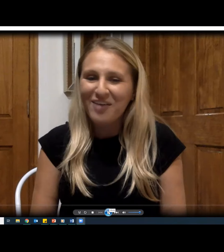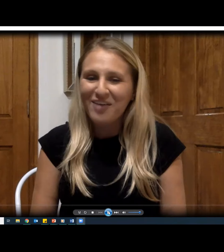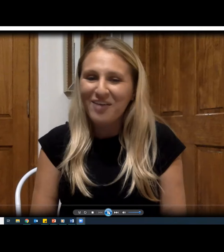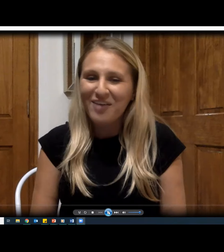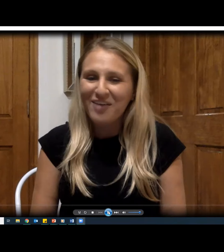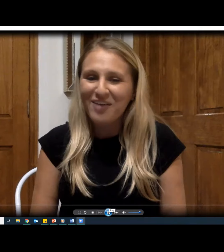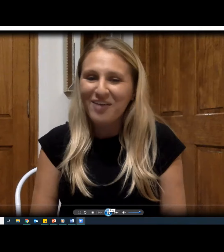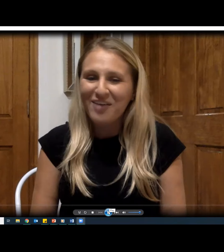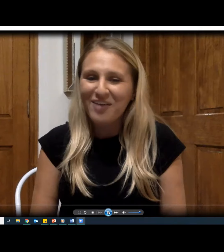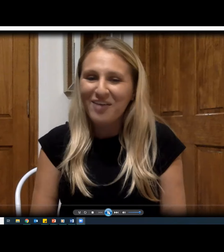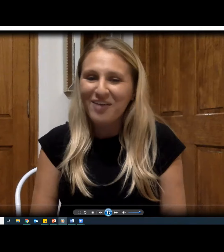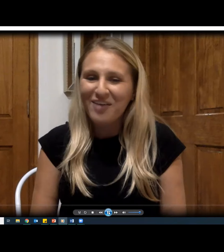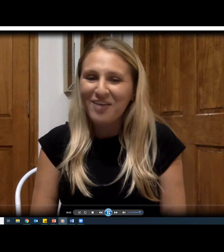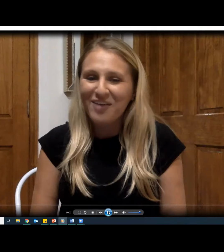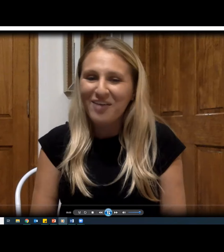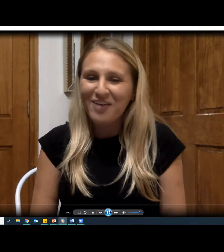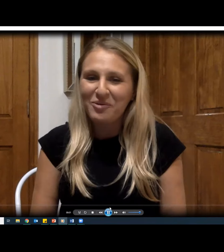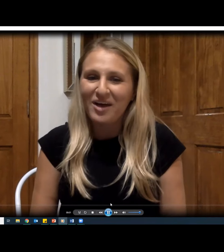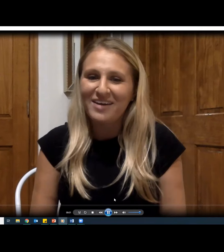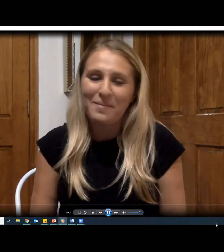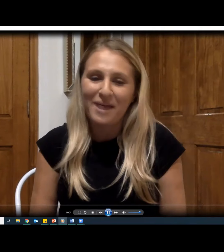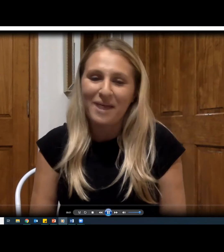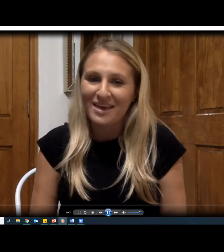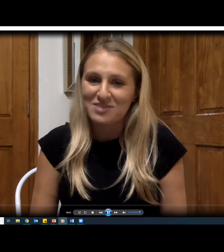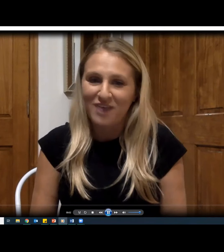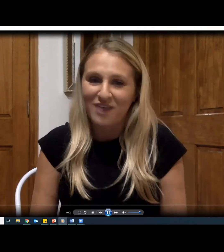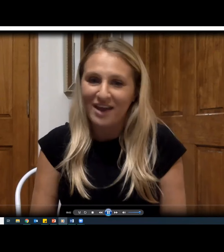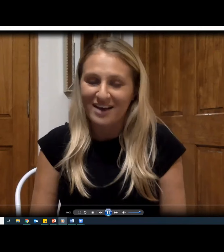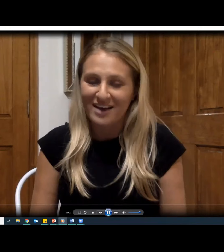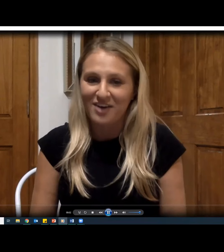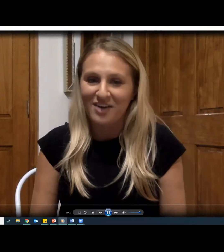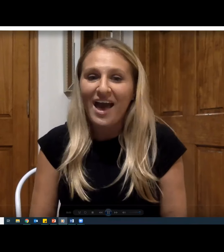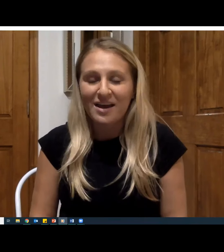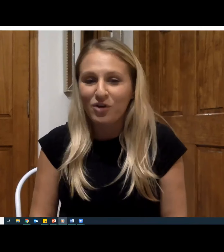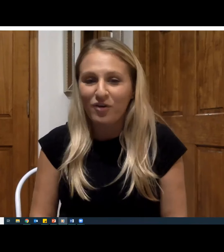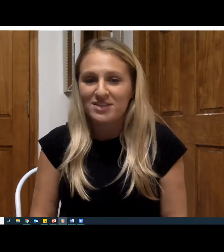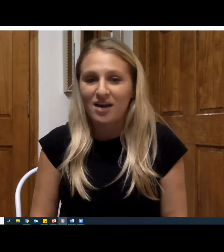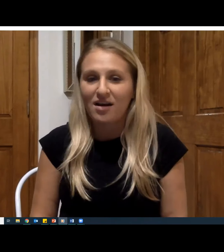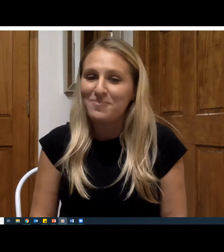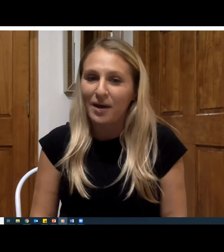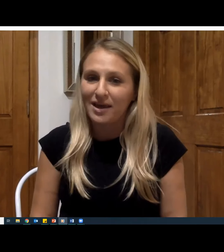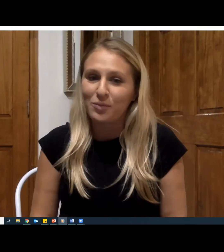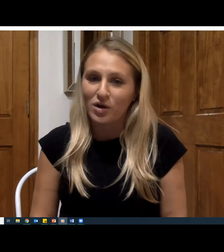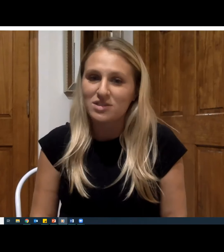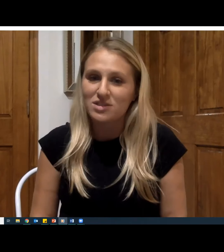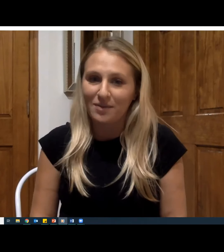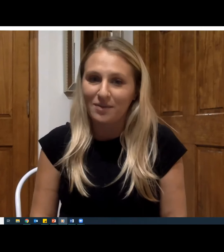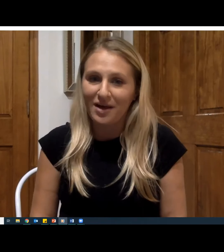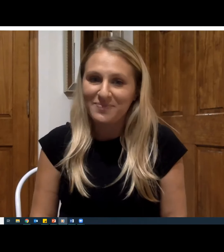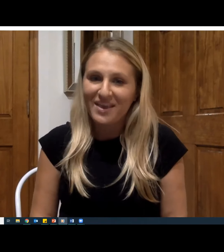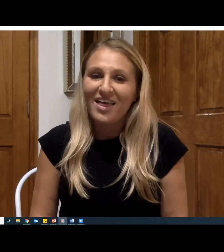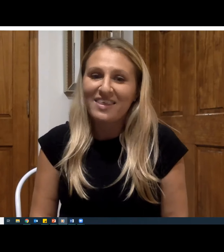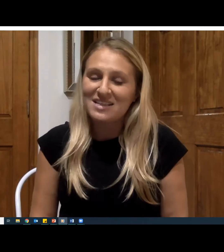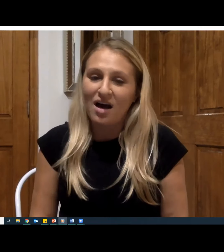I'm just going to hit play here for us. Hi, everyone. My name is Ryan Axelrod, and I am the granddaughter of Bunny and Mort